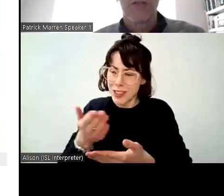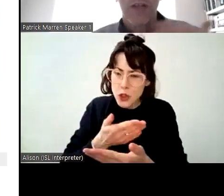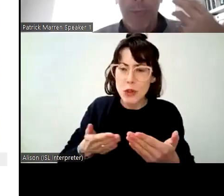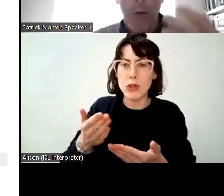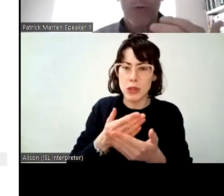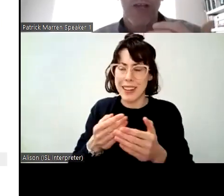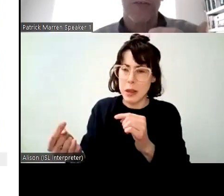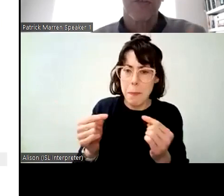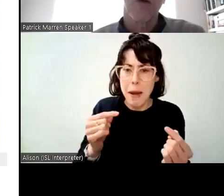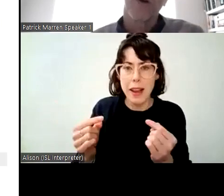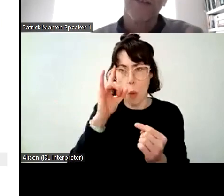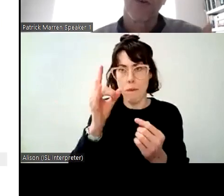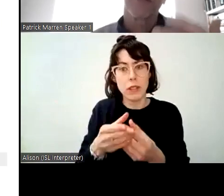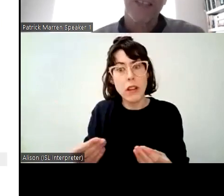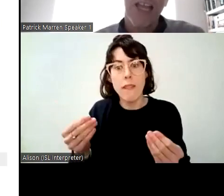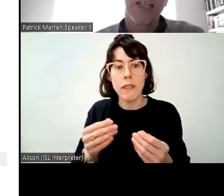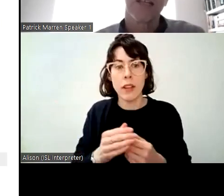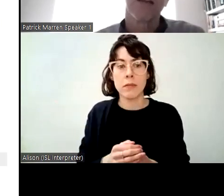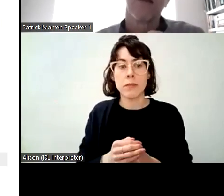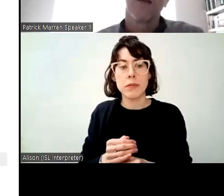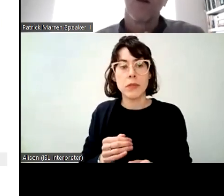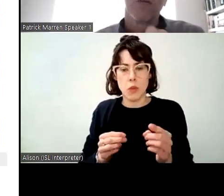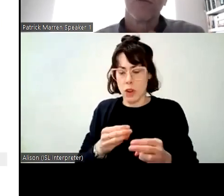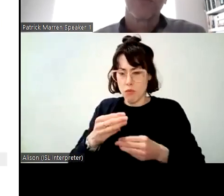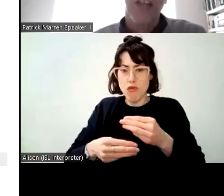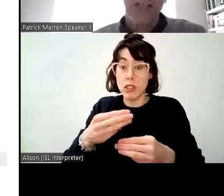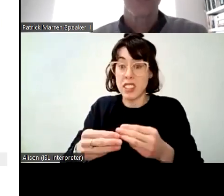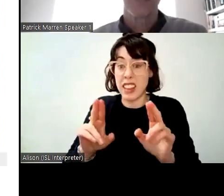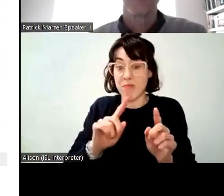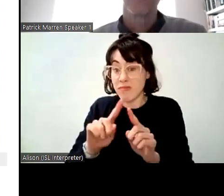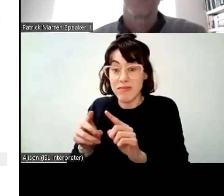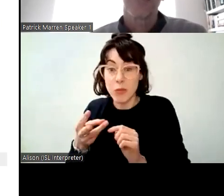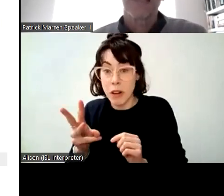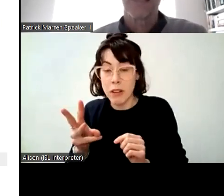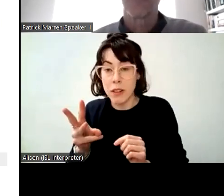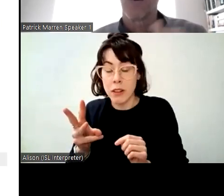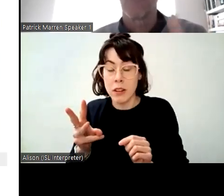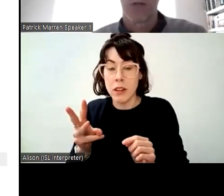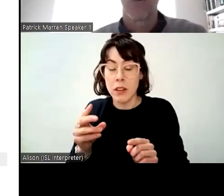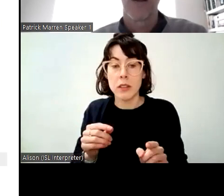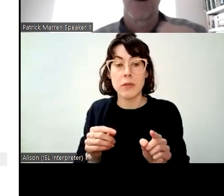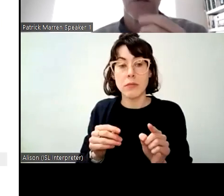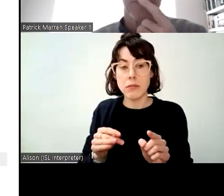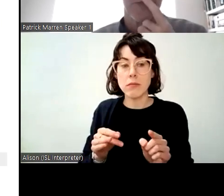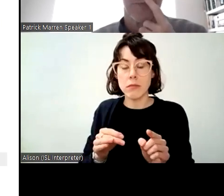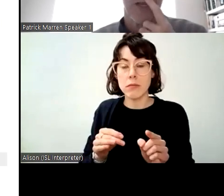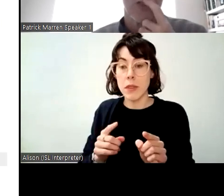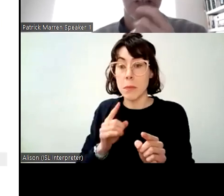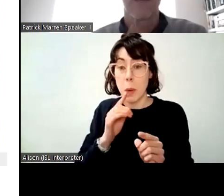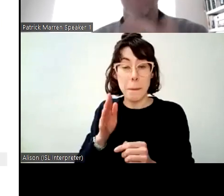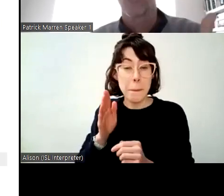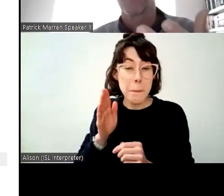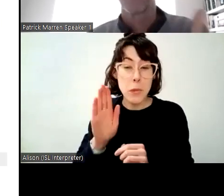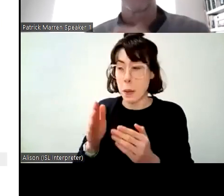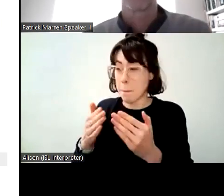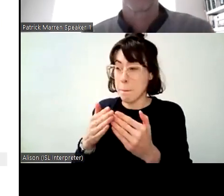So these processes, whatever form they take, substantially and fundamentally require public participation